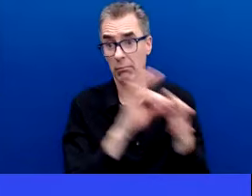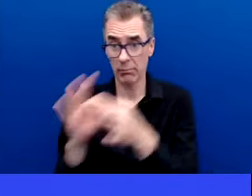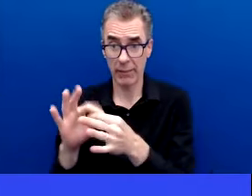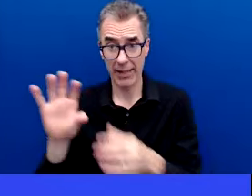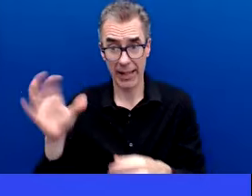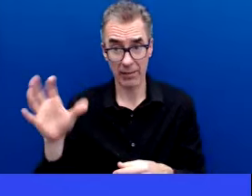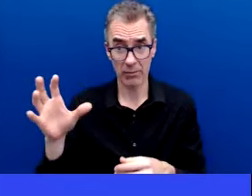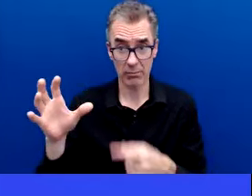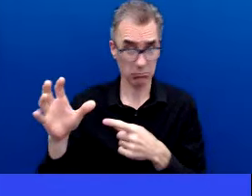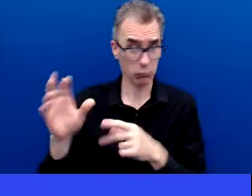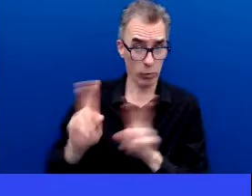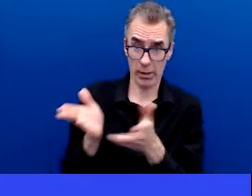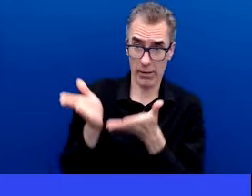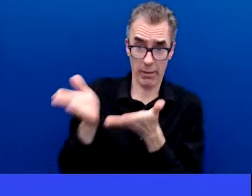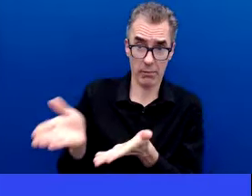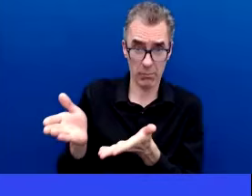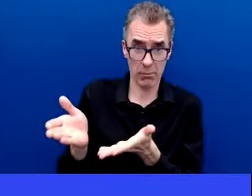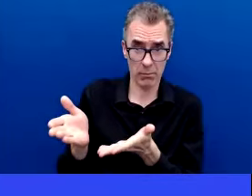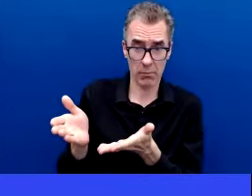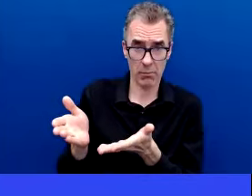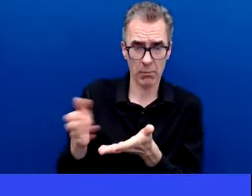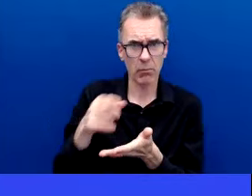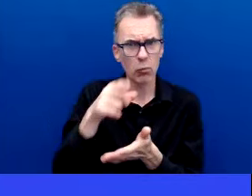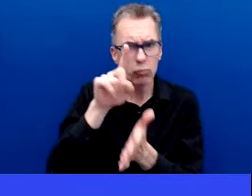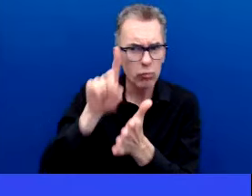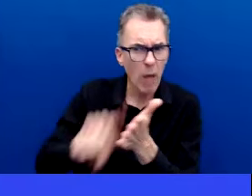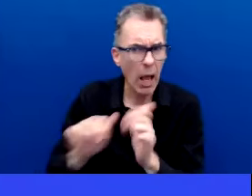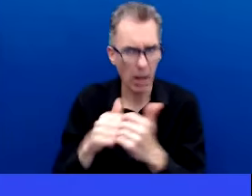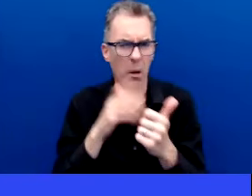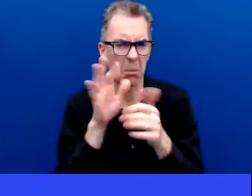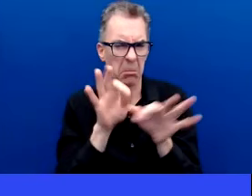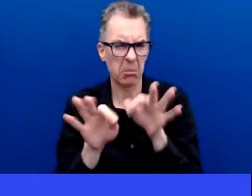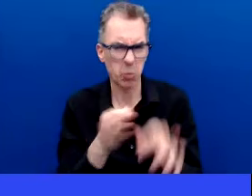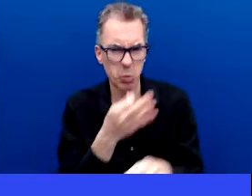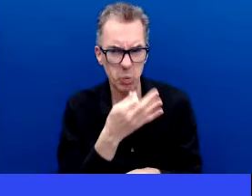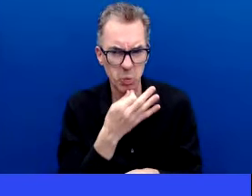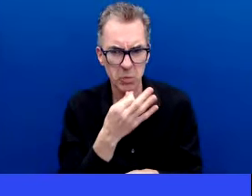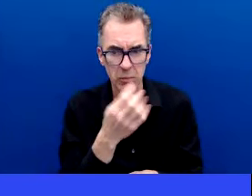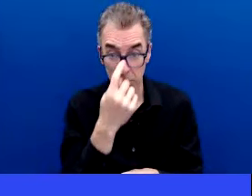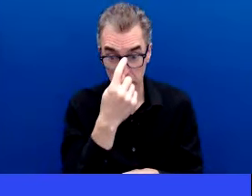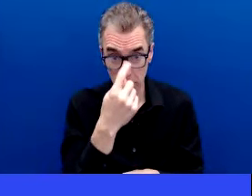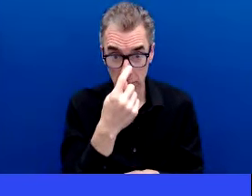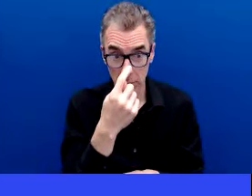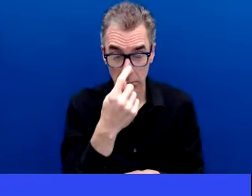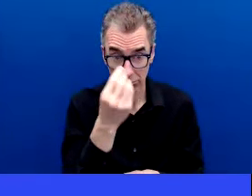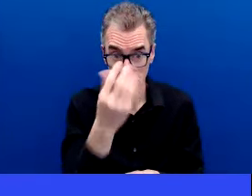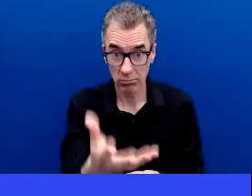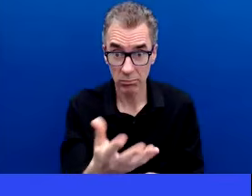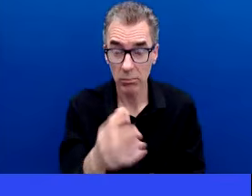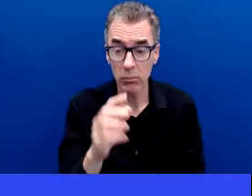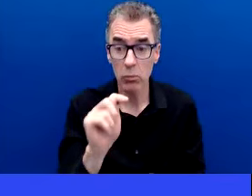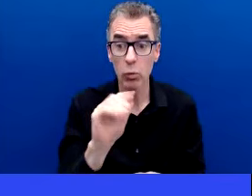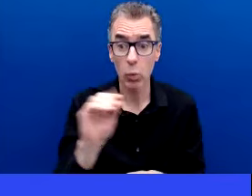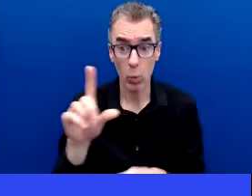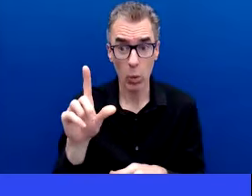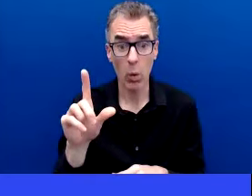It's in our Canvas, and I'm going to show you how to make sure you have it in your Canvas. I will say it has a lot of tools that are going to be listed,